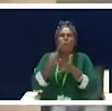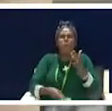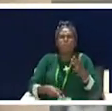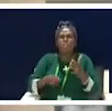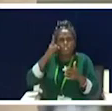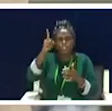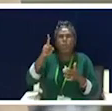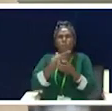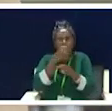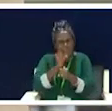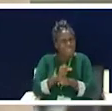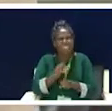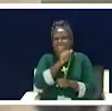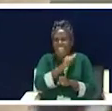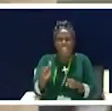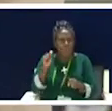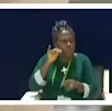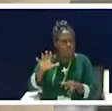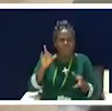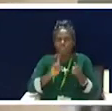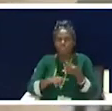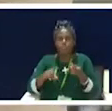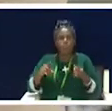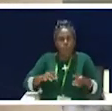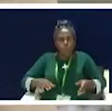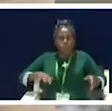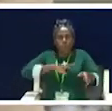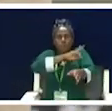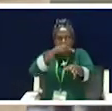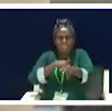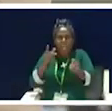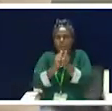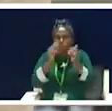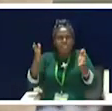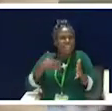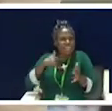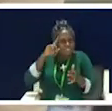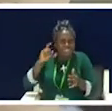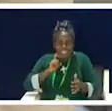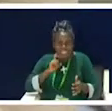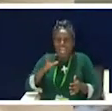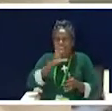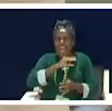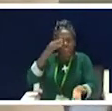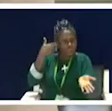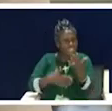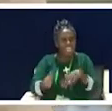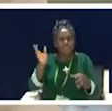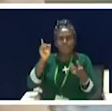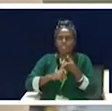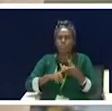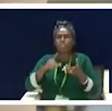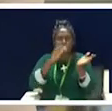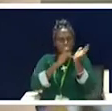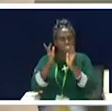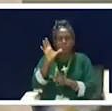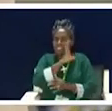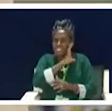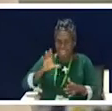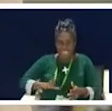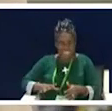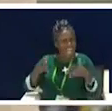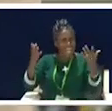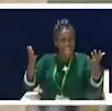woman to conceive without meeting with a man and get back to our Lord Jesus Christ. What can you not